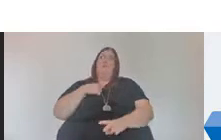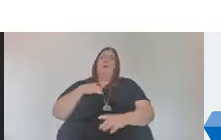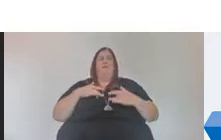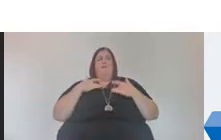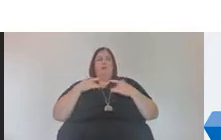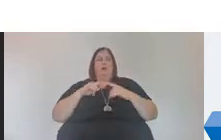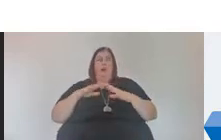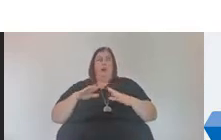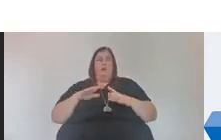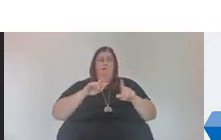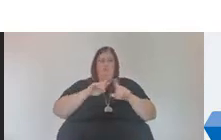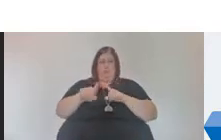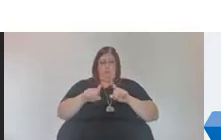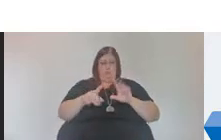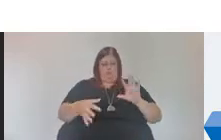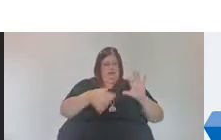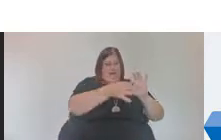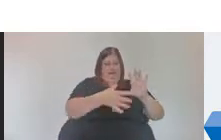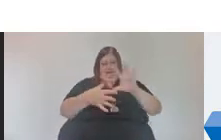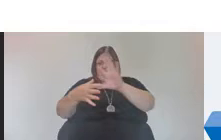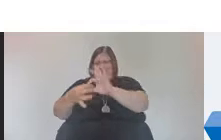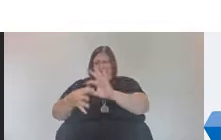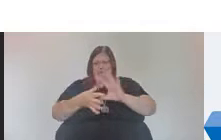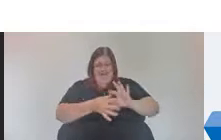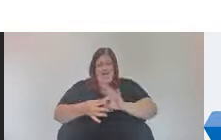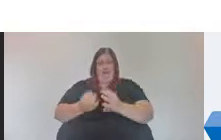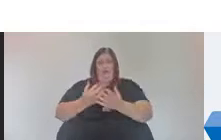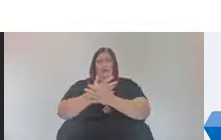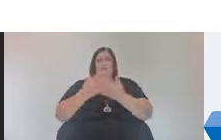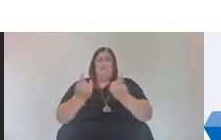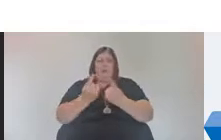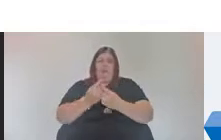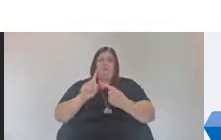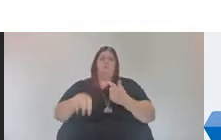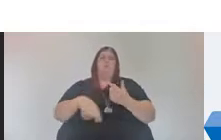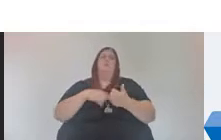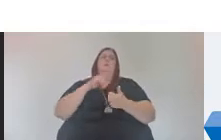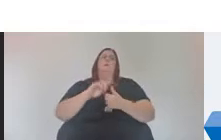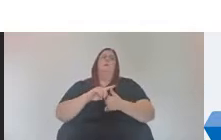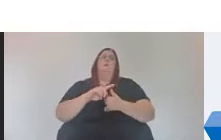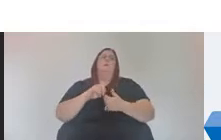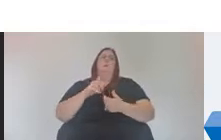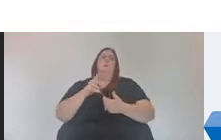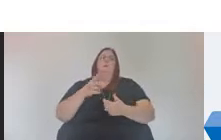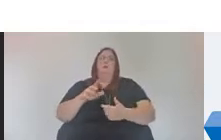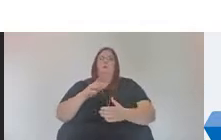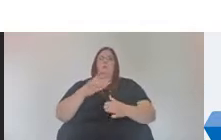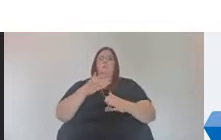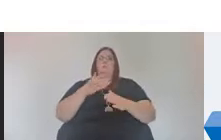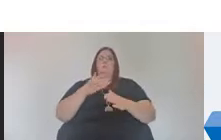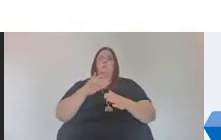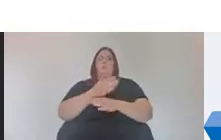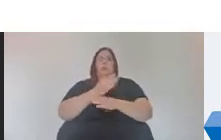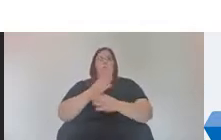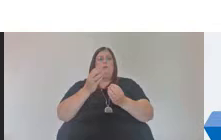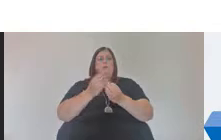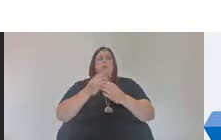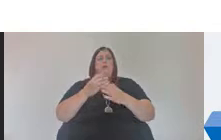the system health and care priorities. We've worked using our health and care